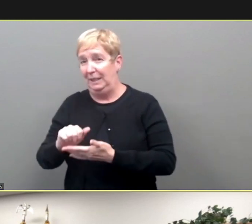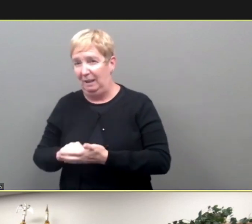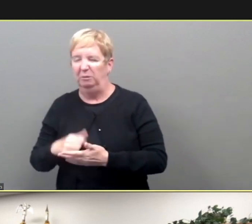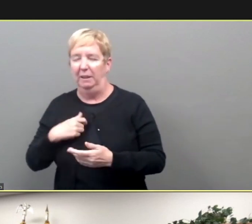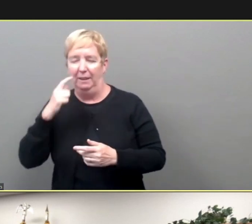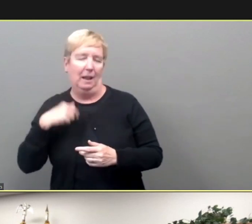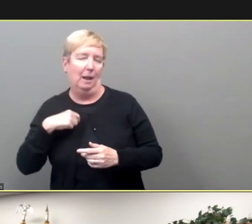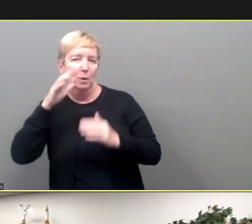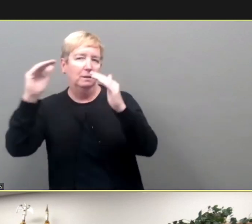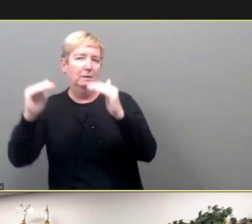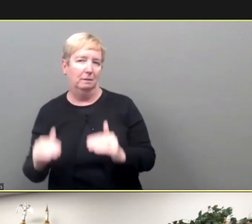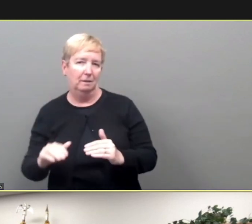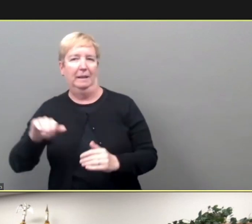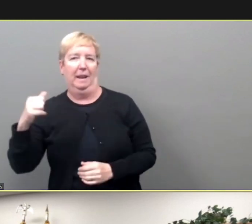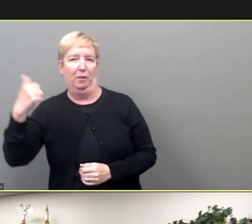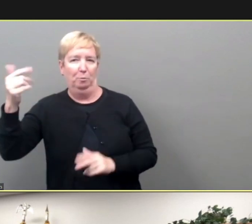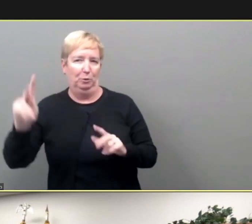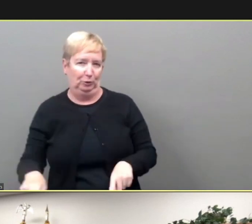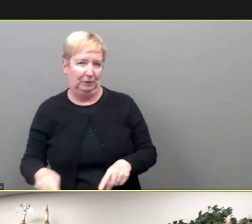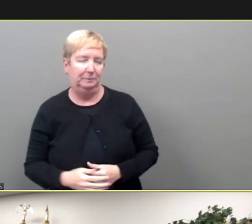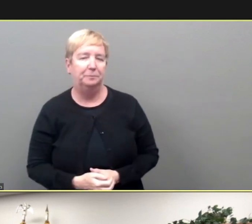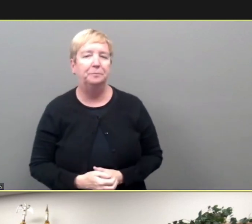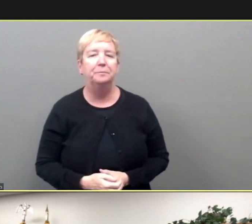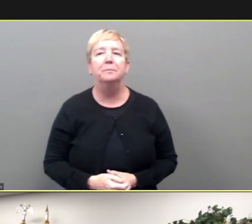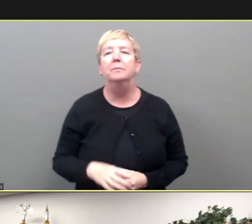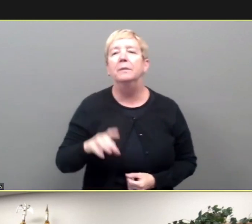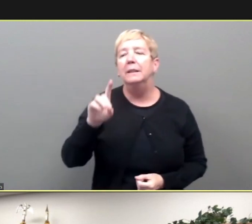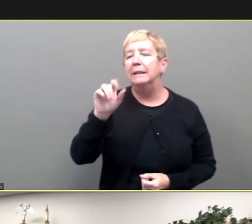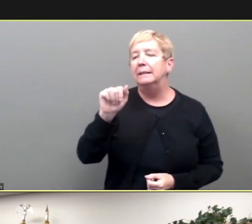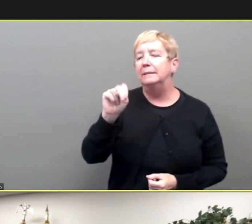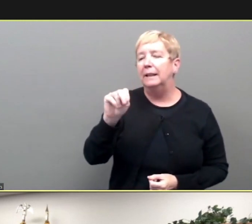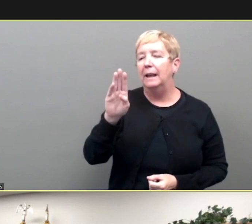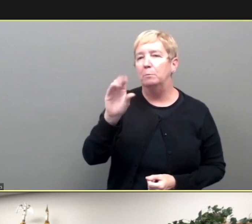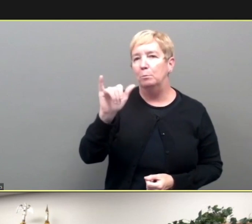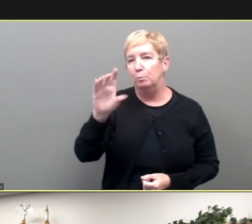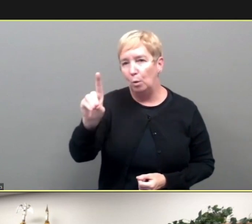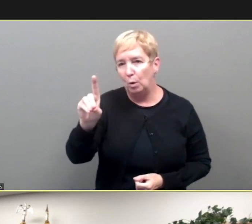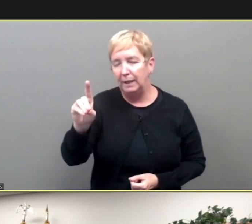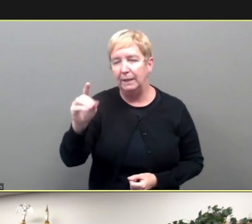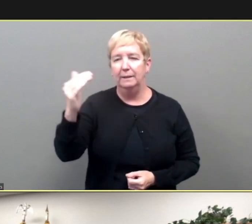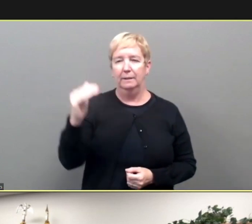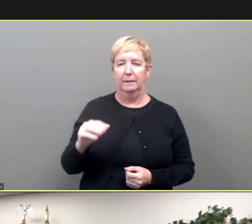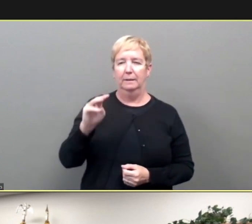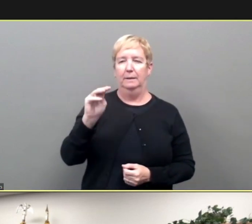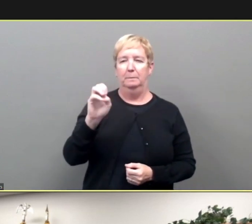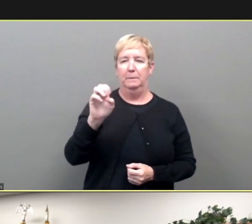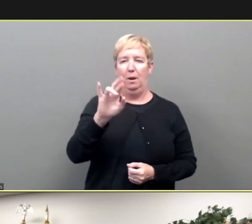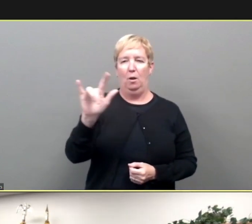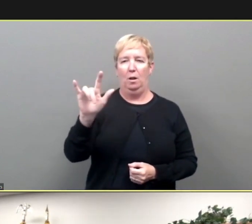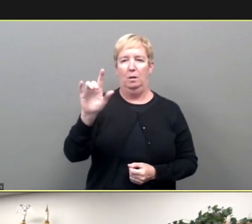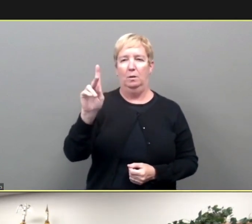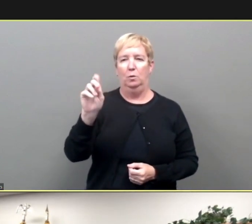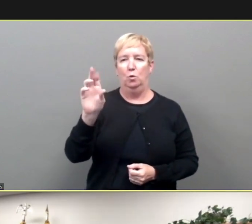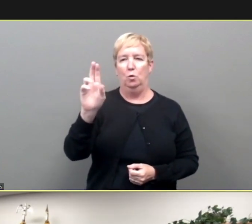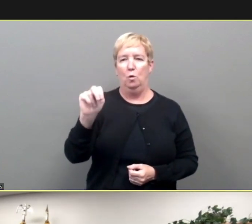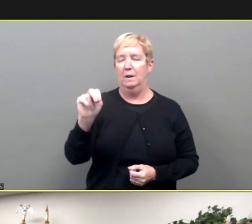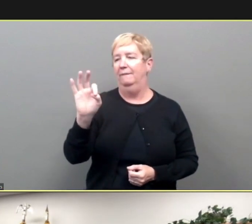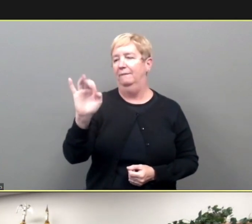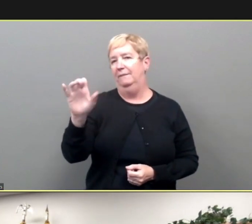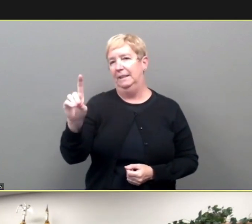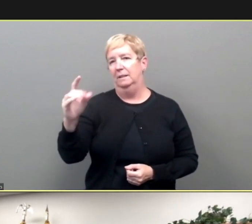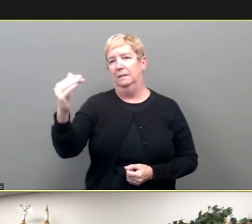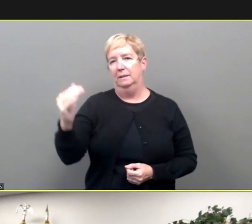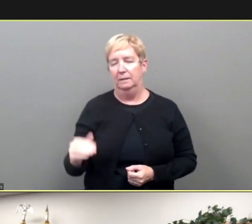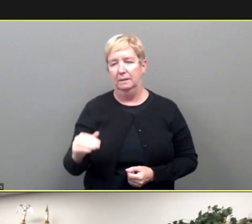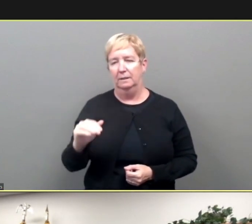another questioner. So I'll move on to Dan Boyd, followed by Merrill Cornfield, followed by Juno Ogle. Dan, you are